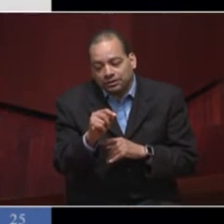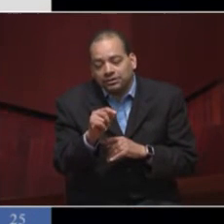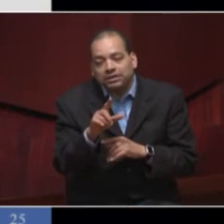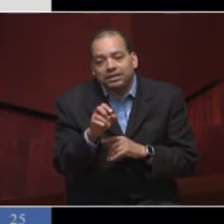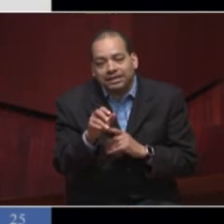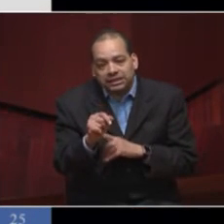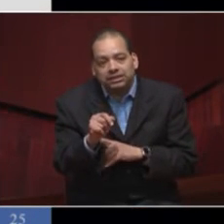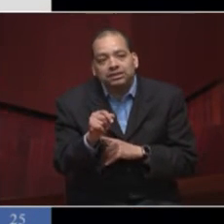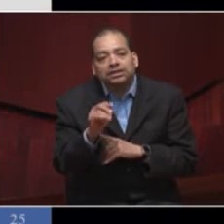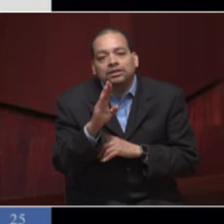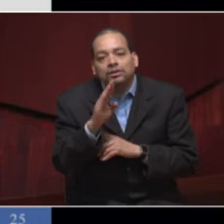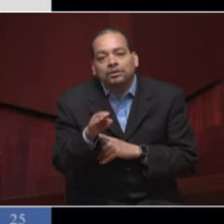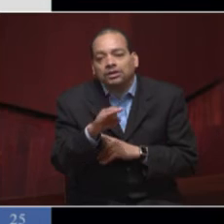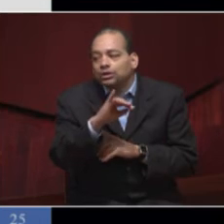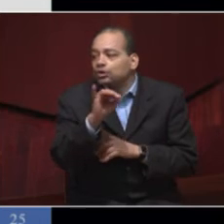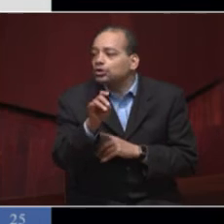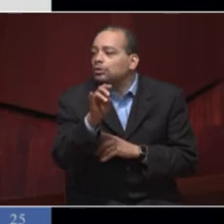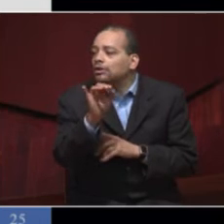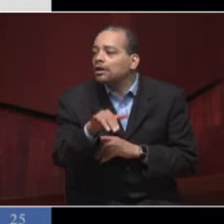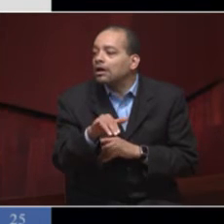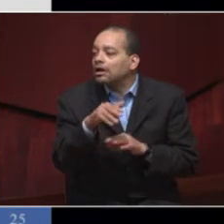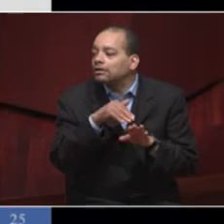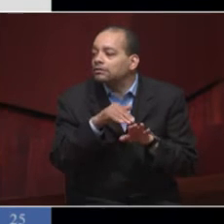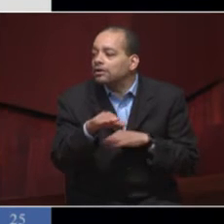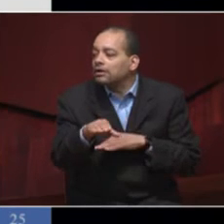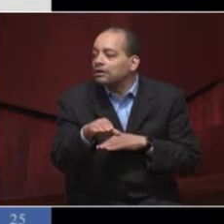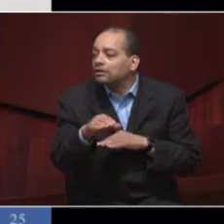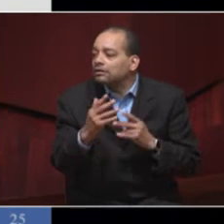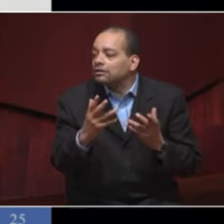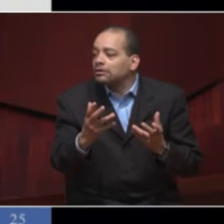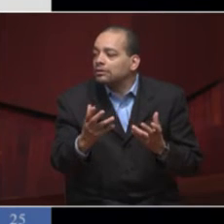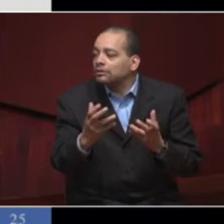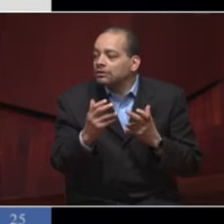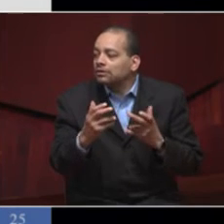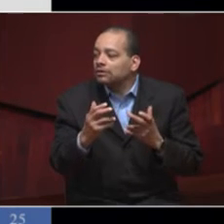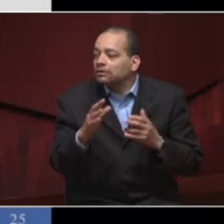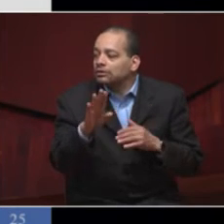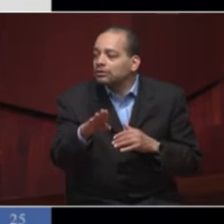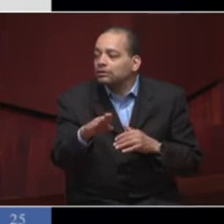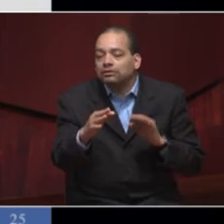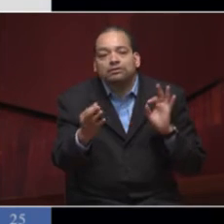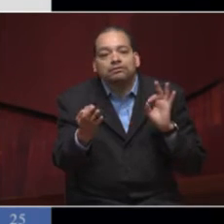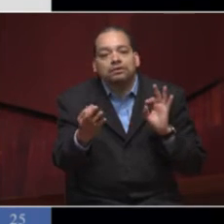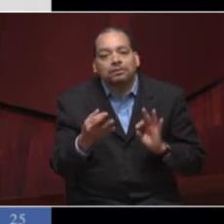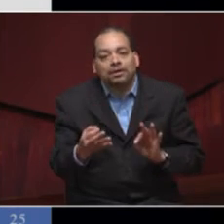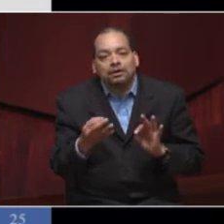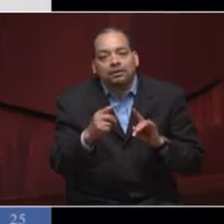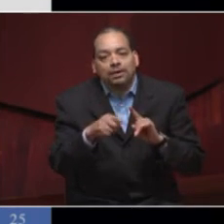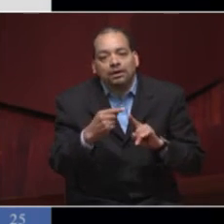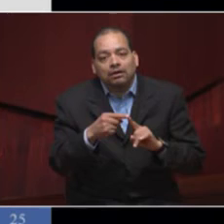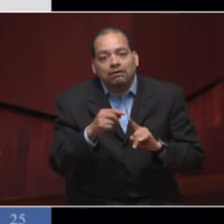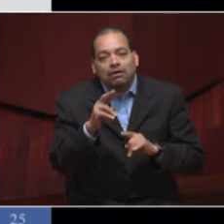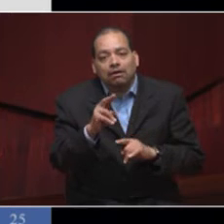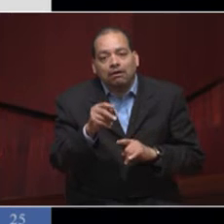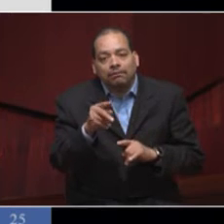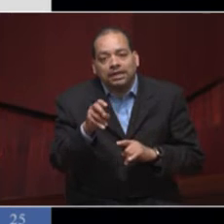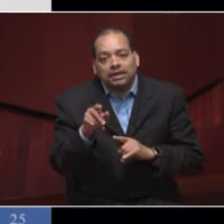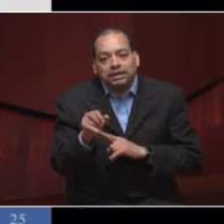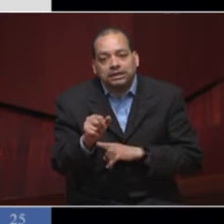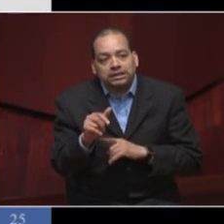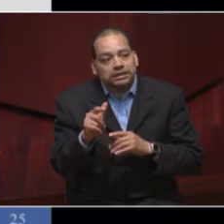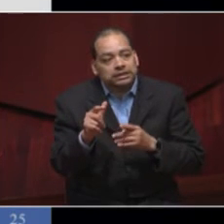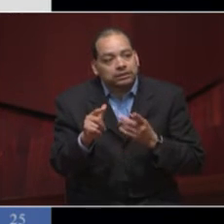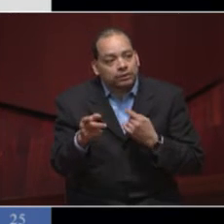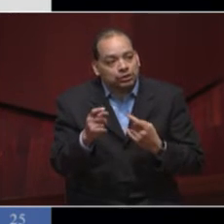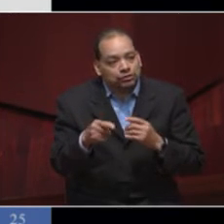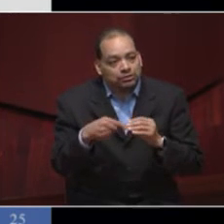We would love to have your feedback on updates, questions, of course, about the